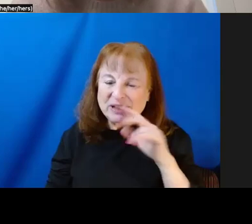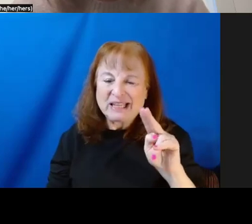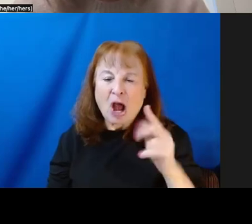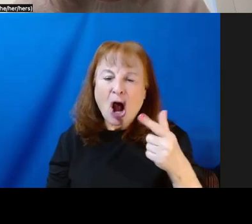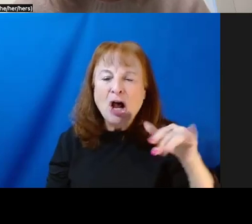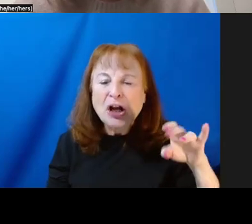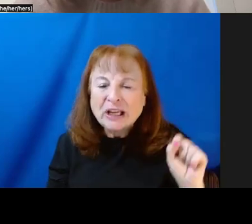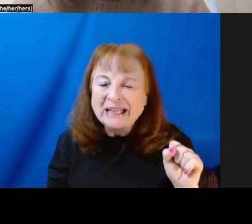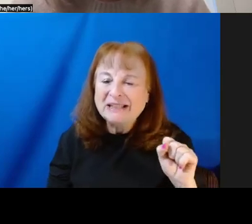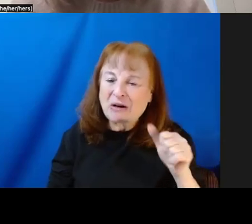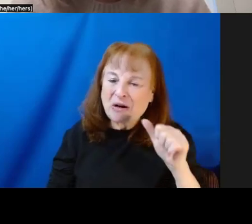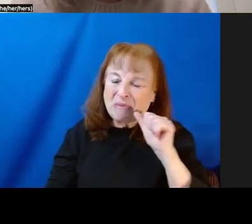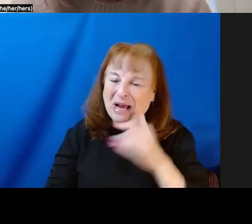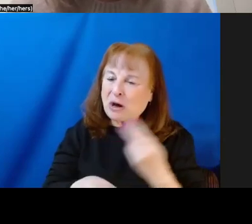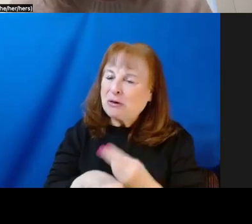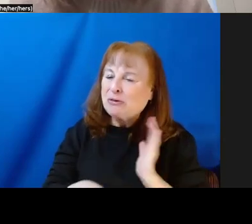our dog's name.